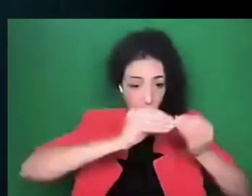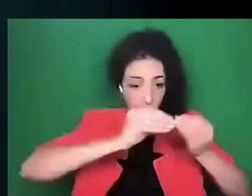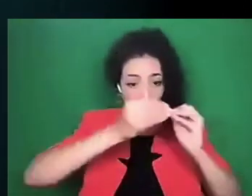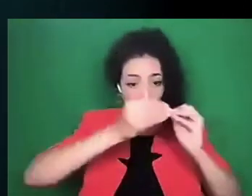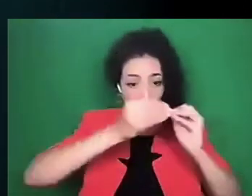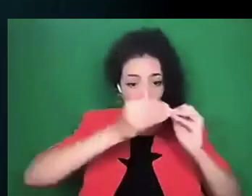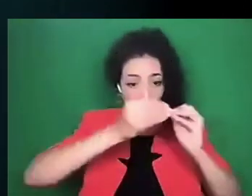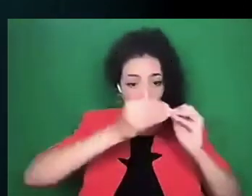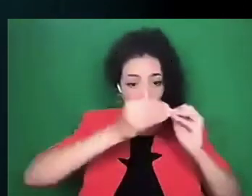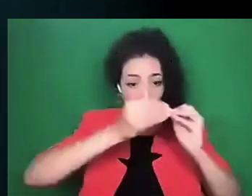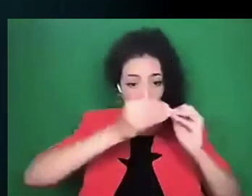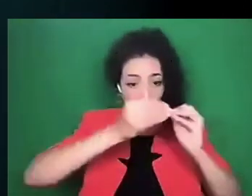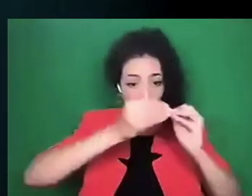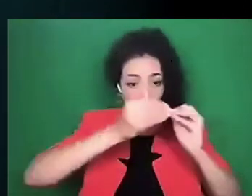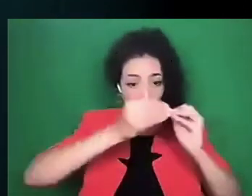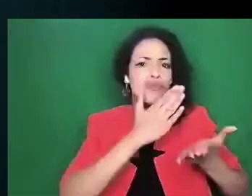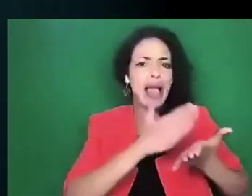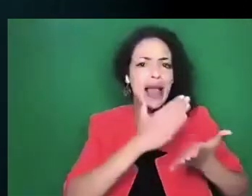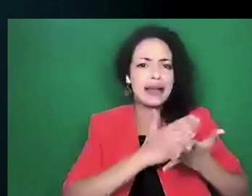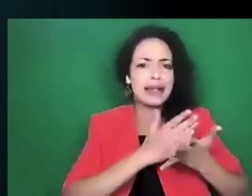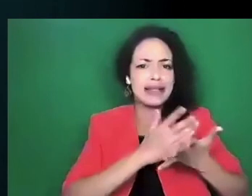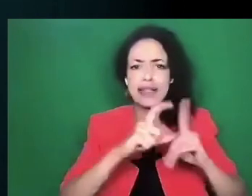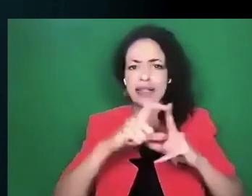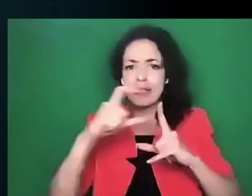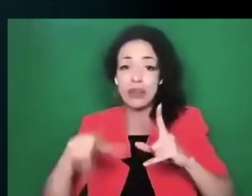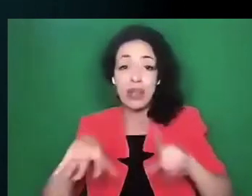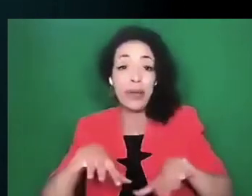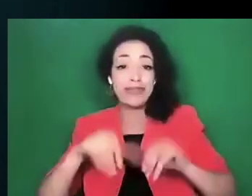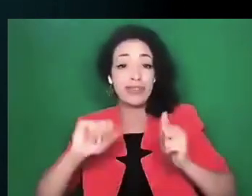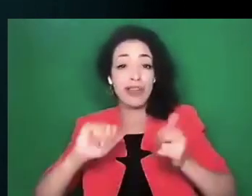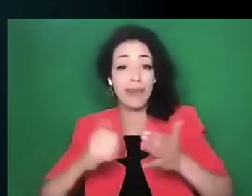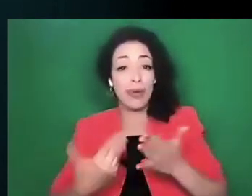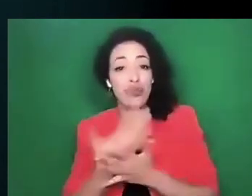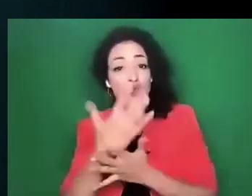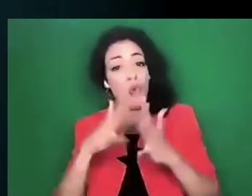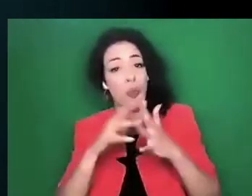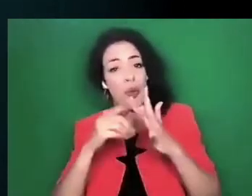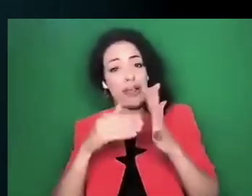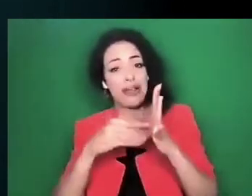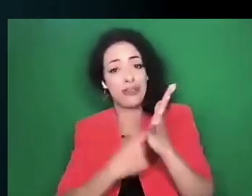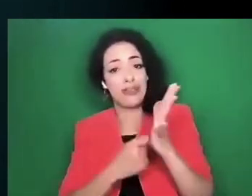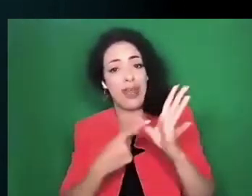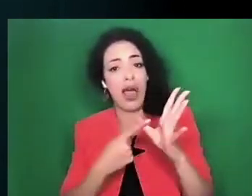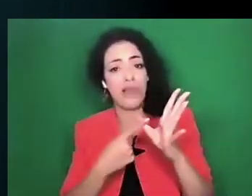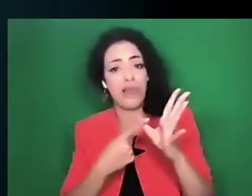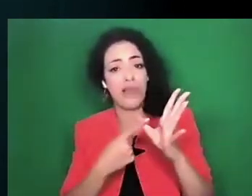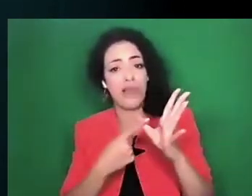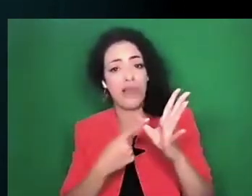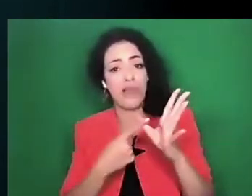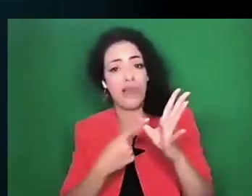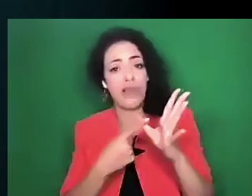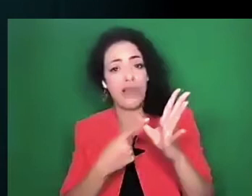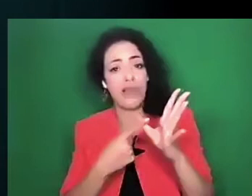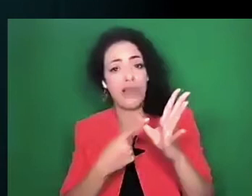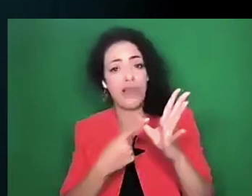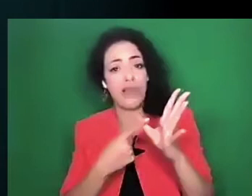we established a new initiative called Wizara, which is a unique blockchain-based platform that enables artists from the region